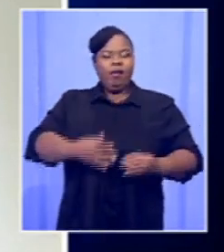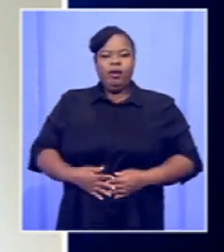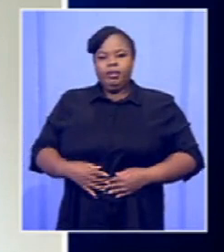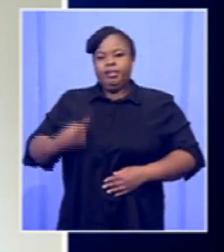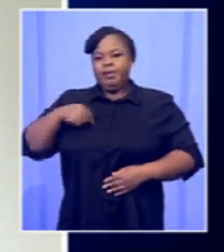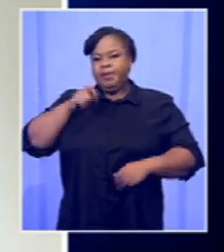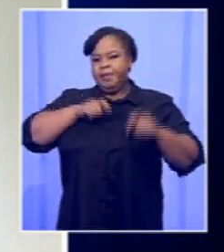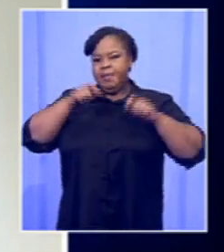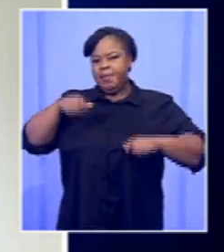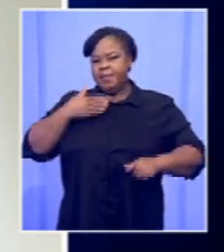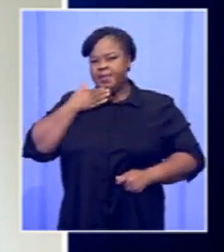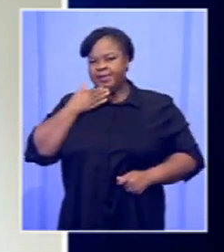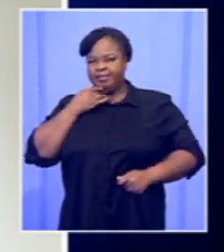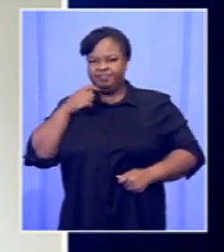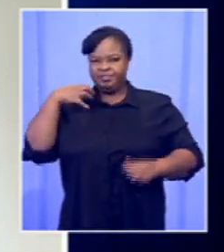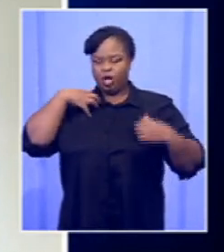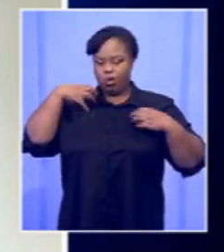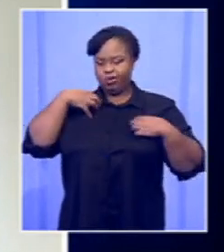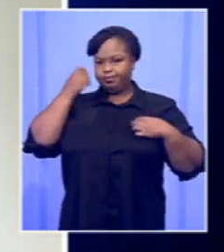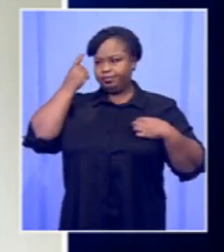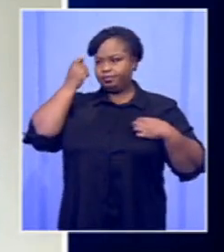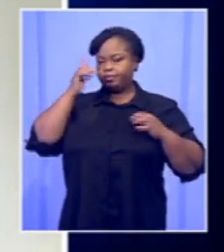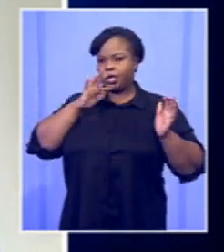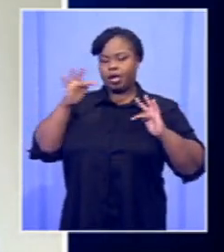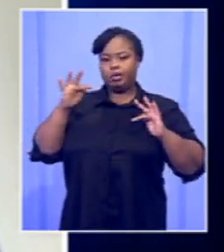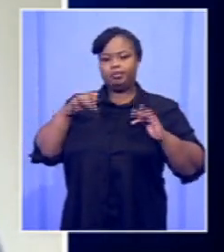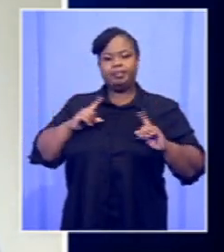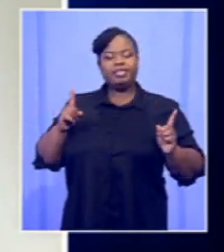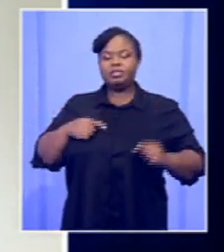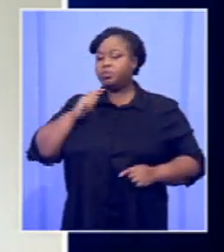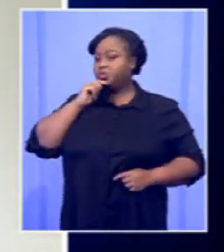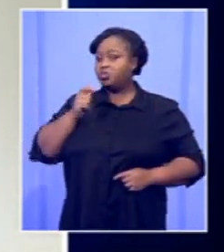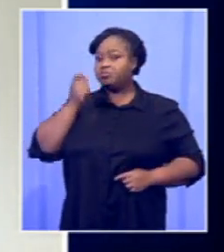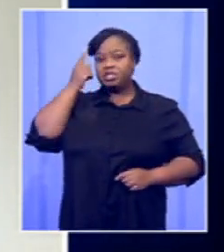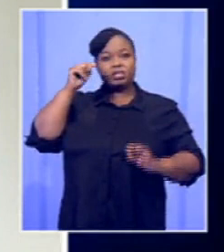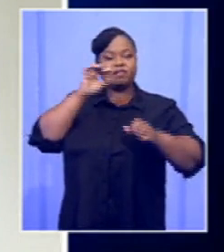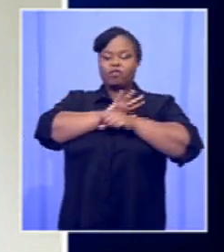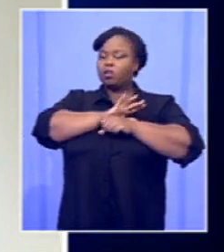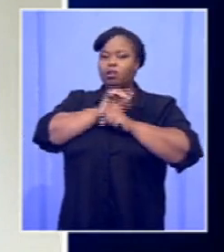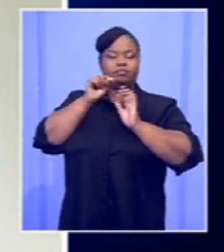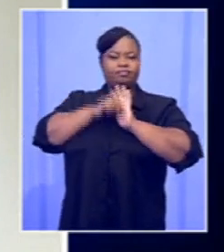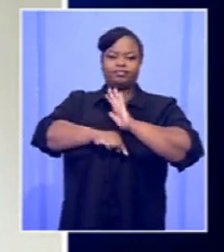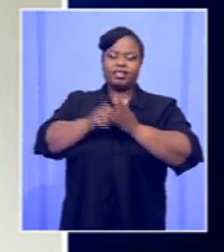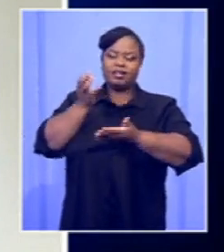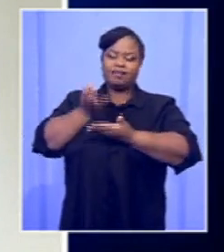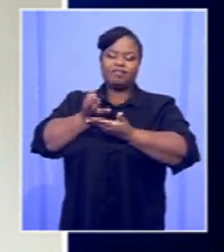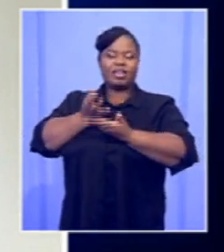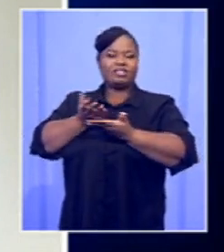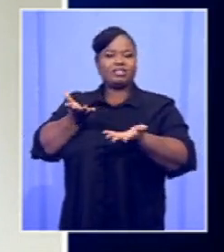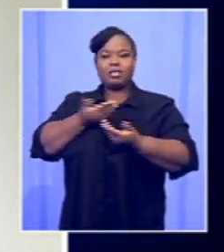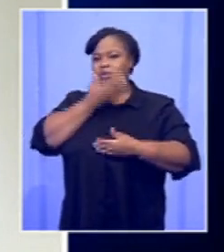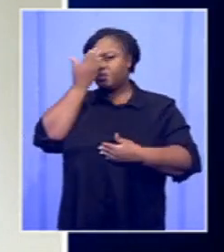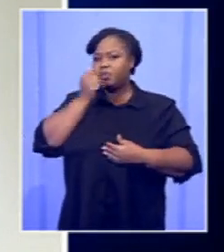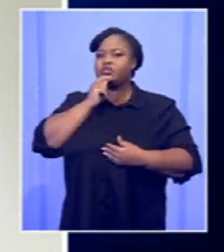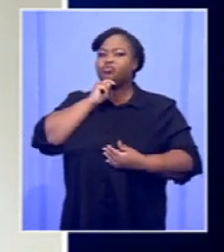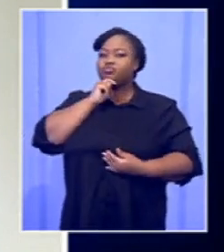people filling in the gaps with their own understanding without necessarily, looking at the facts and looking at the factual